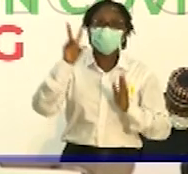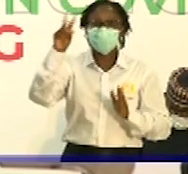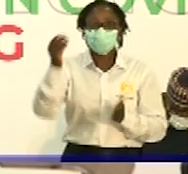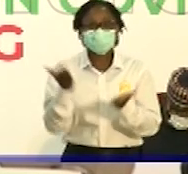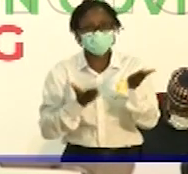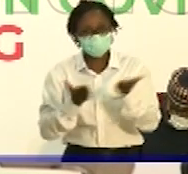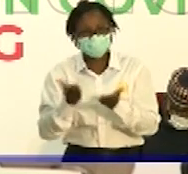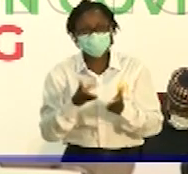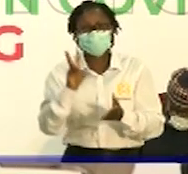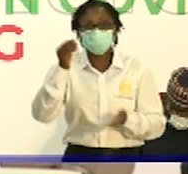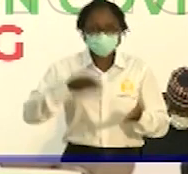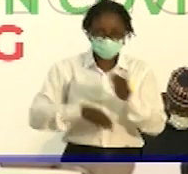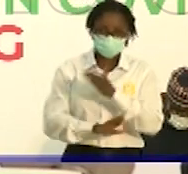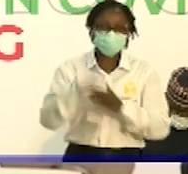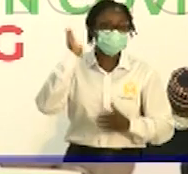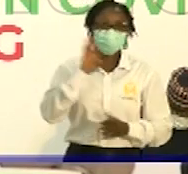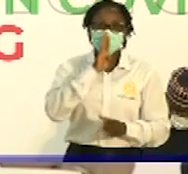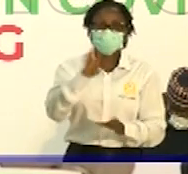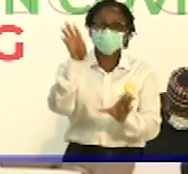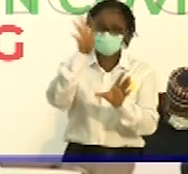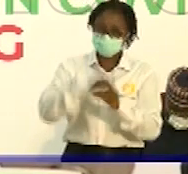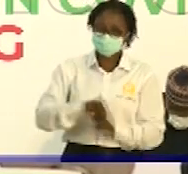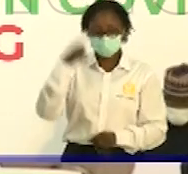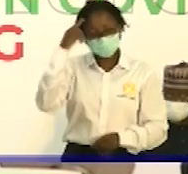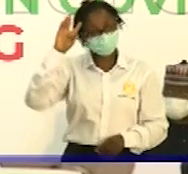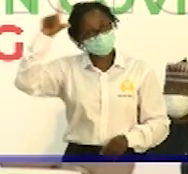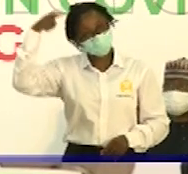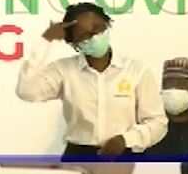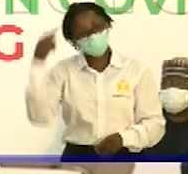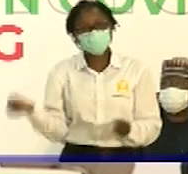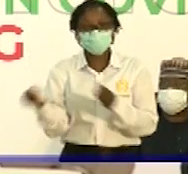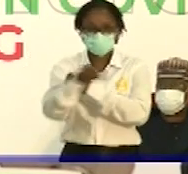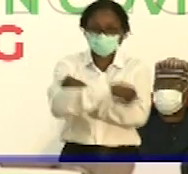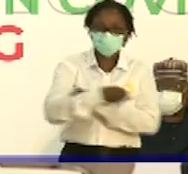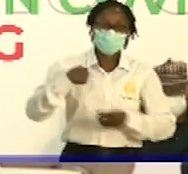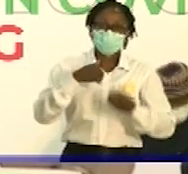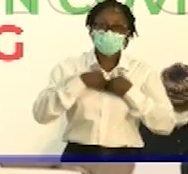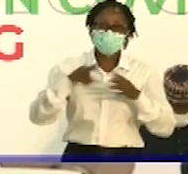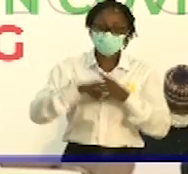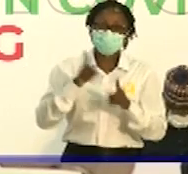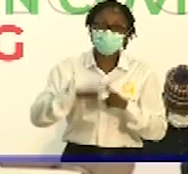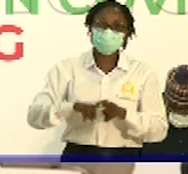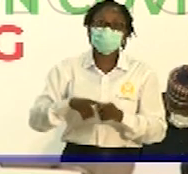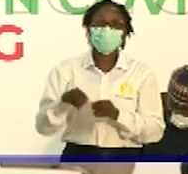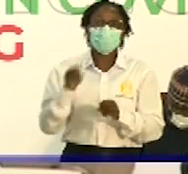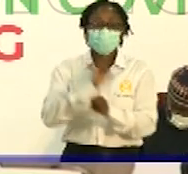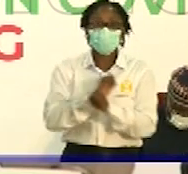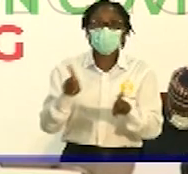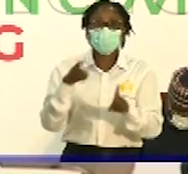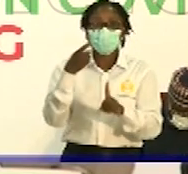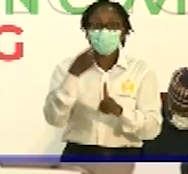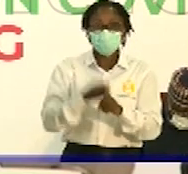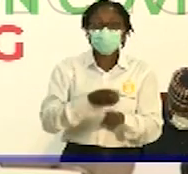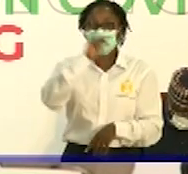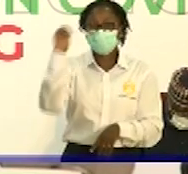followed. For government offices, we have started operating full services Monday to Friday, full